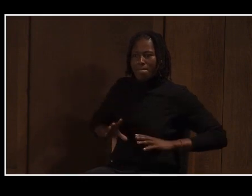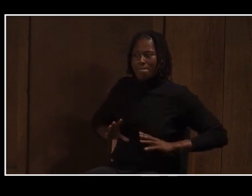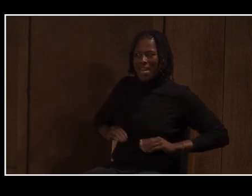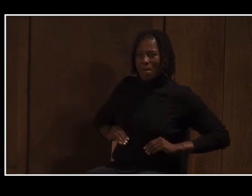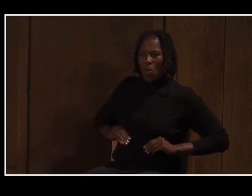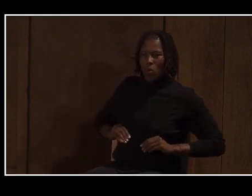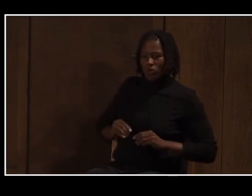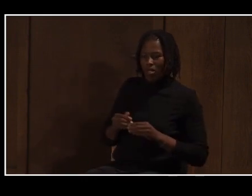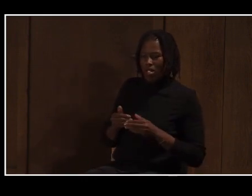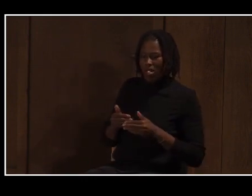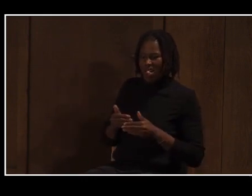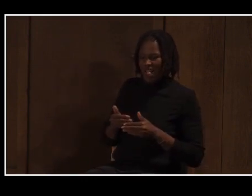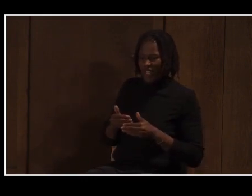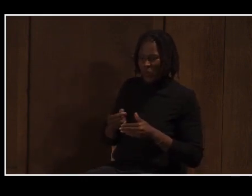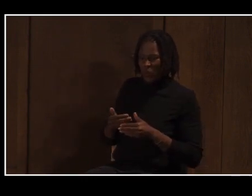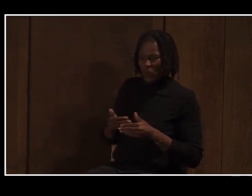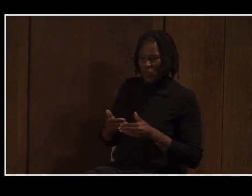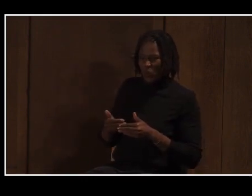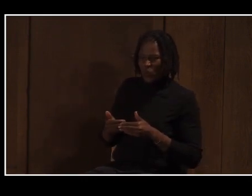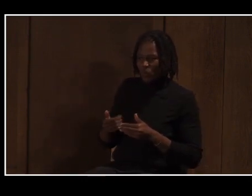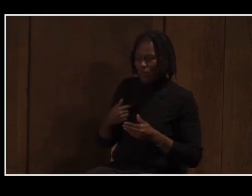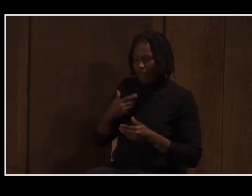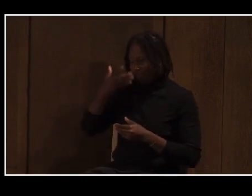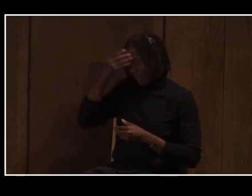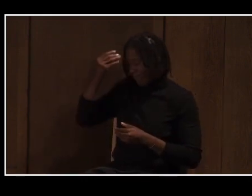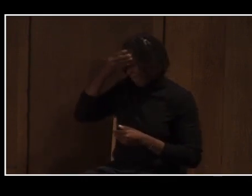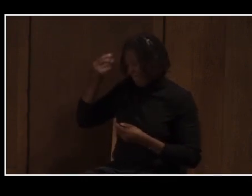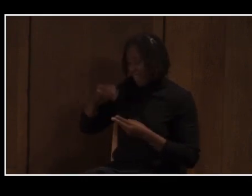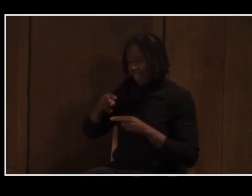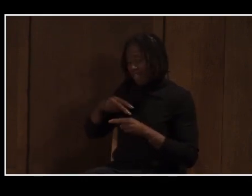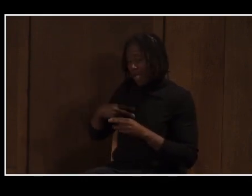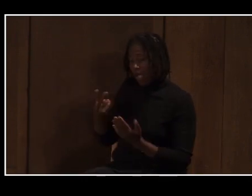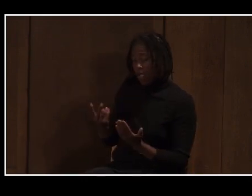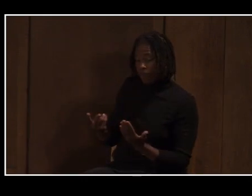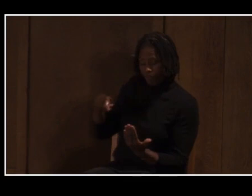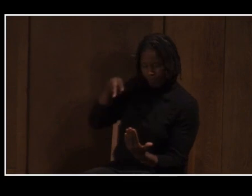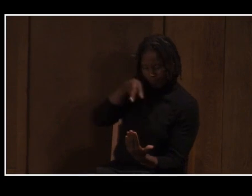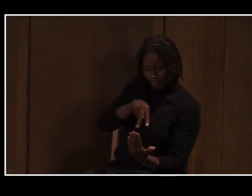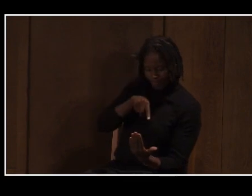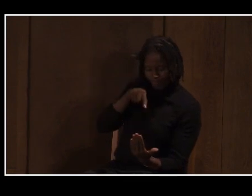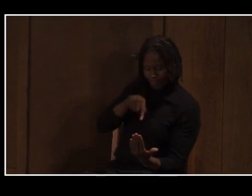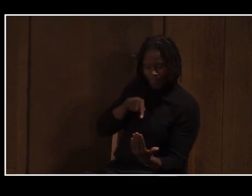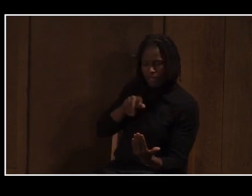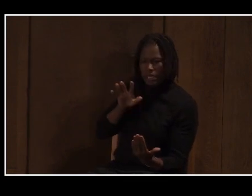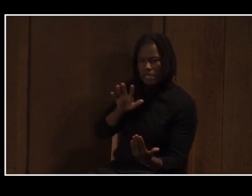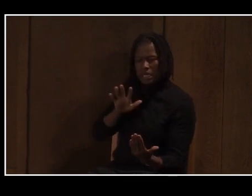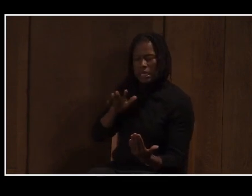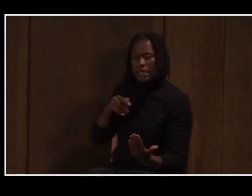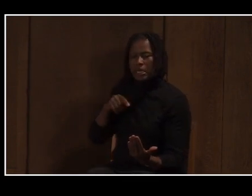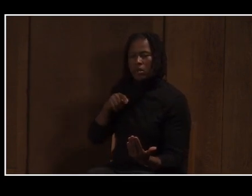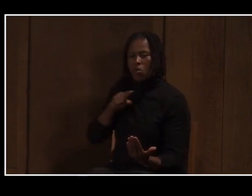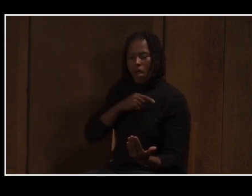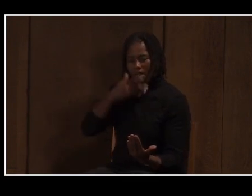iPad. So if you see me looking down, it's not out of disrespect, it's just because I literally need to do this. So